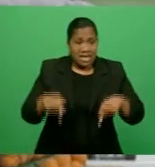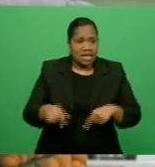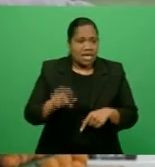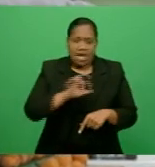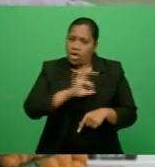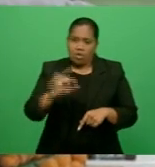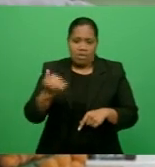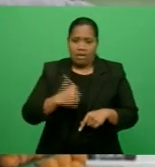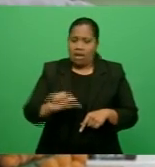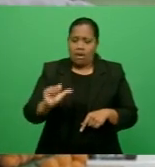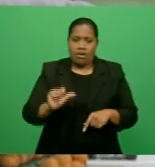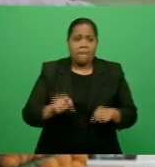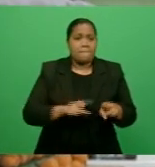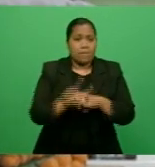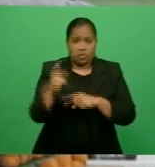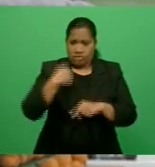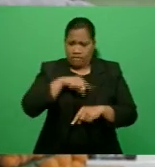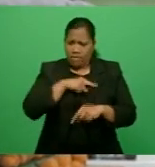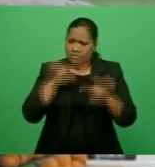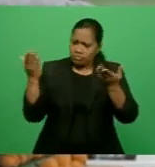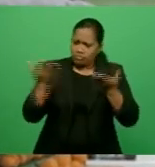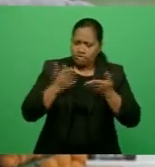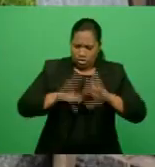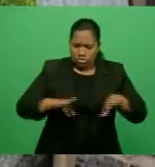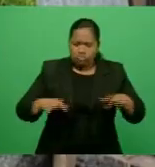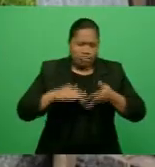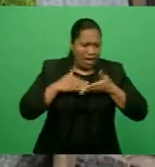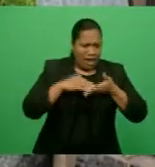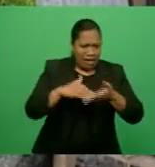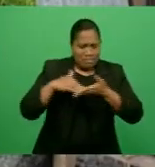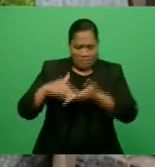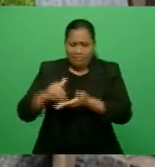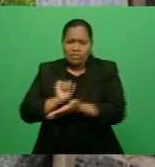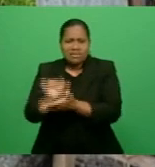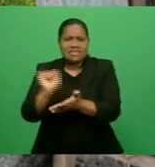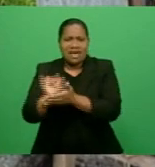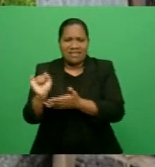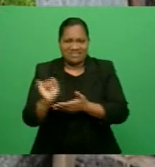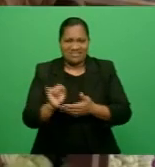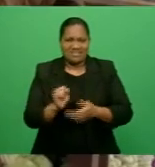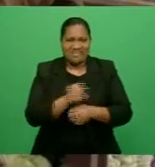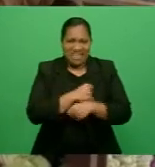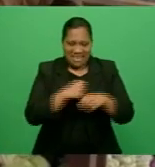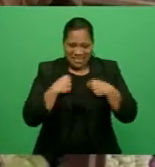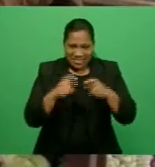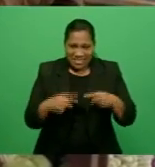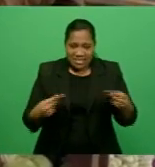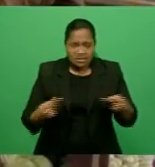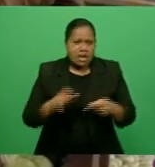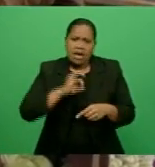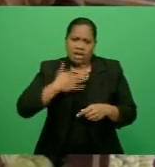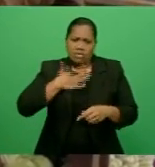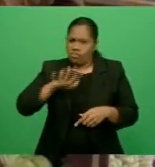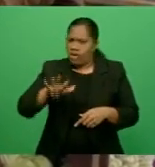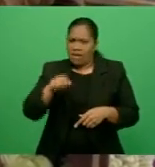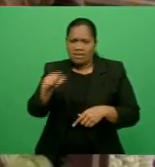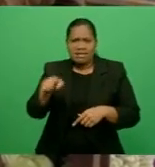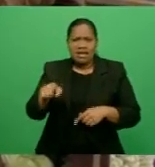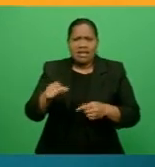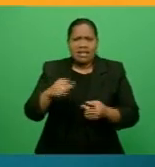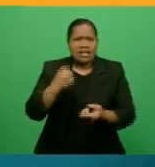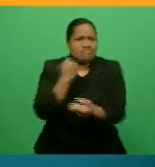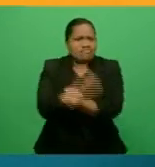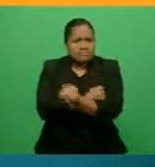Most of us vendors bring our children to help out in selling our produce, so I wouldn't want any of those illegal practice around them.